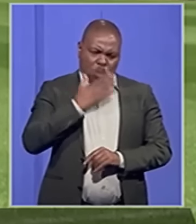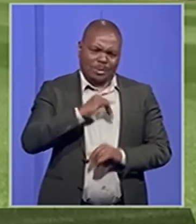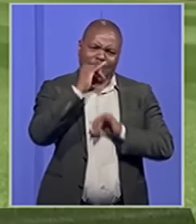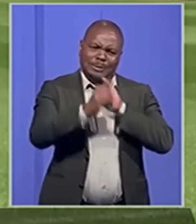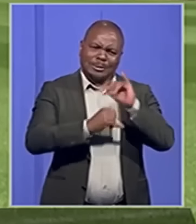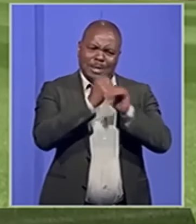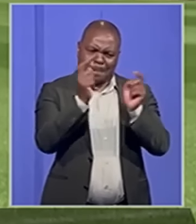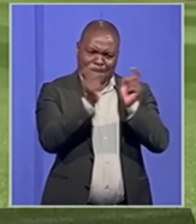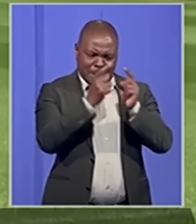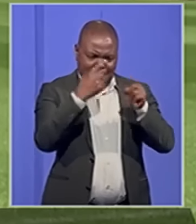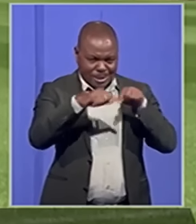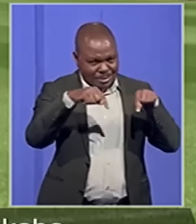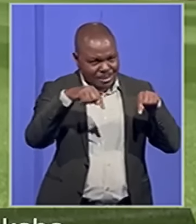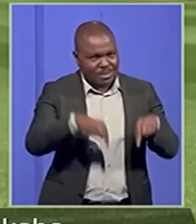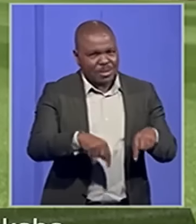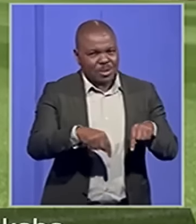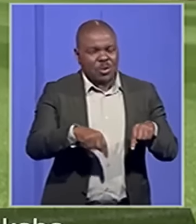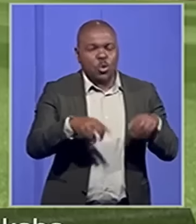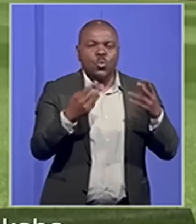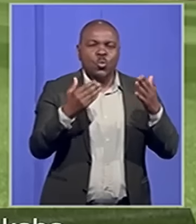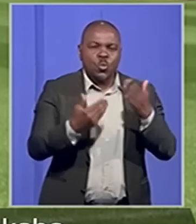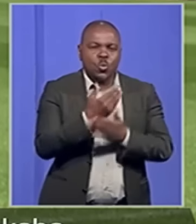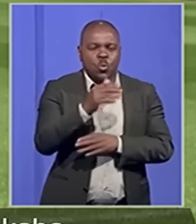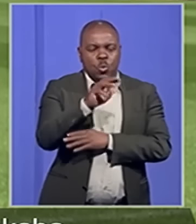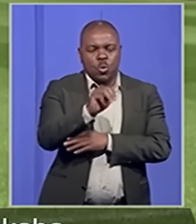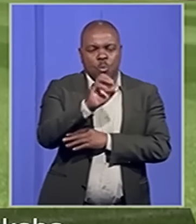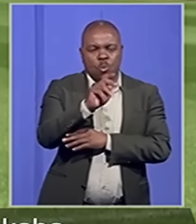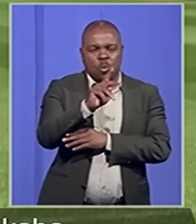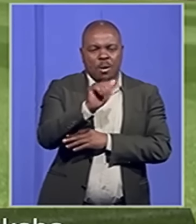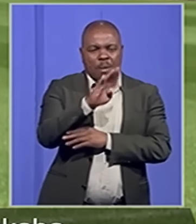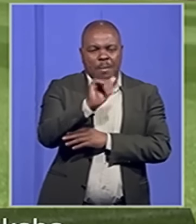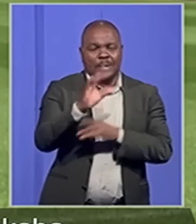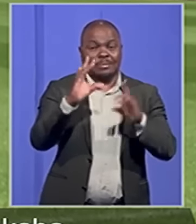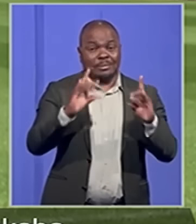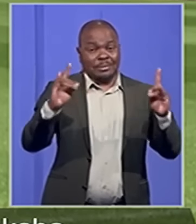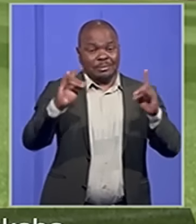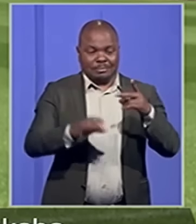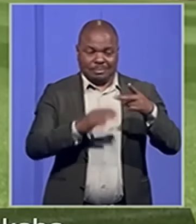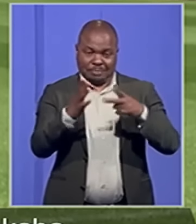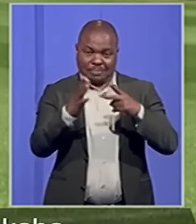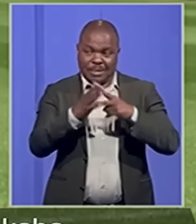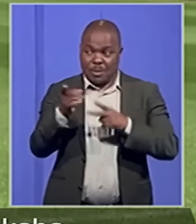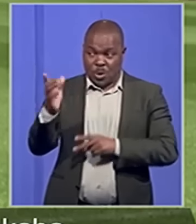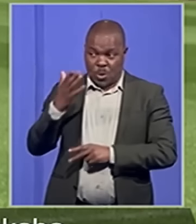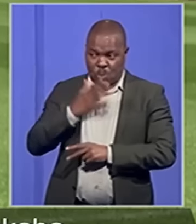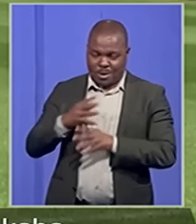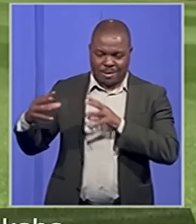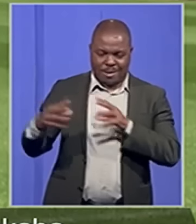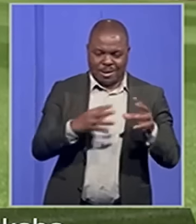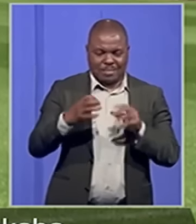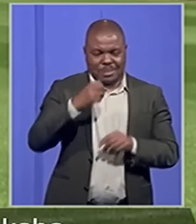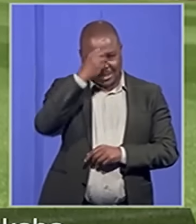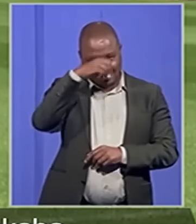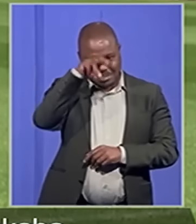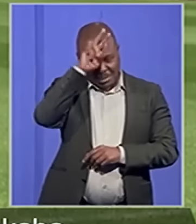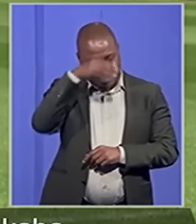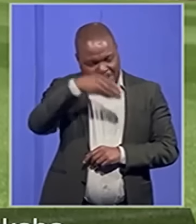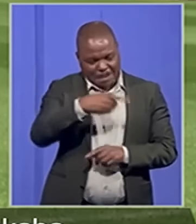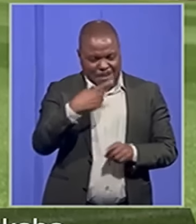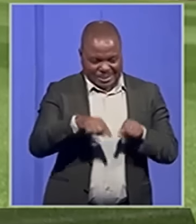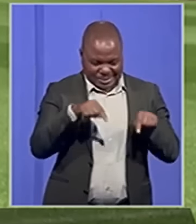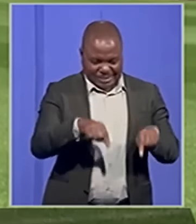boditšhabatšhaba ka mo lepatlelong le leswa la Peter Mokaba. Ka go le lengwe o re tumo ya bona ke go swara dipapadi tša rugby tša di-Springbok ka mo lepatlelong